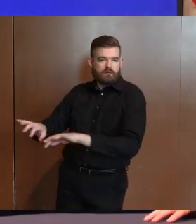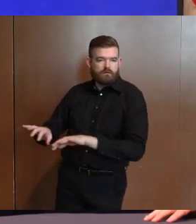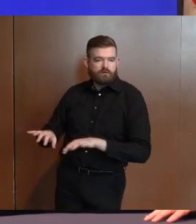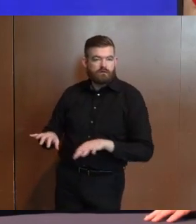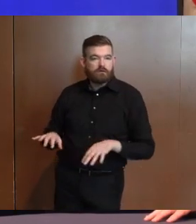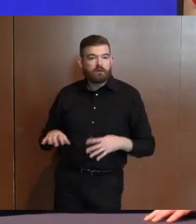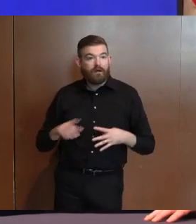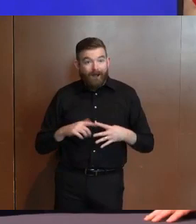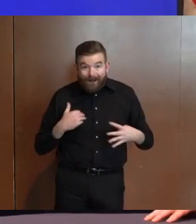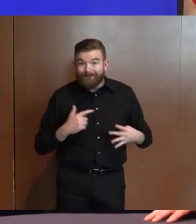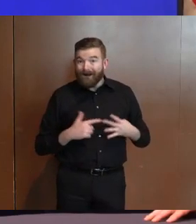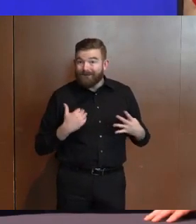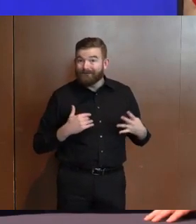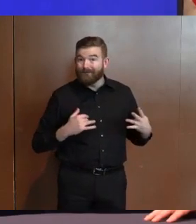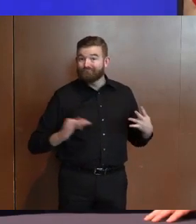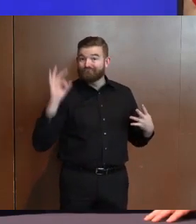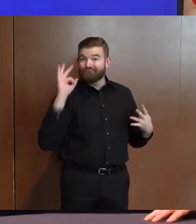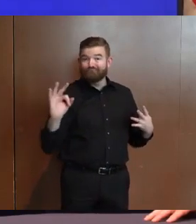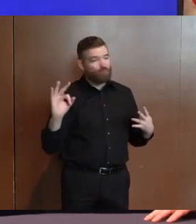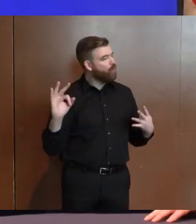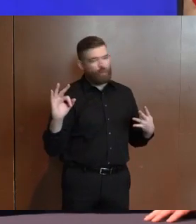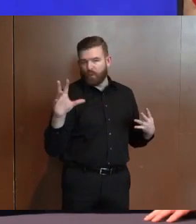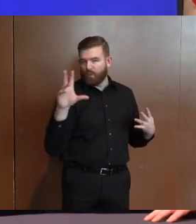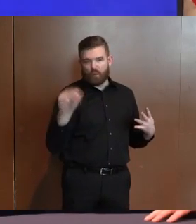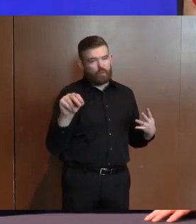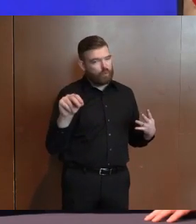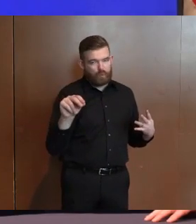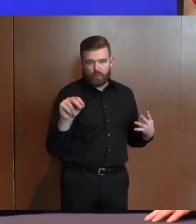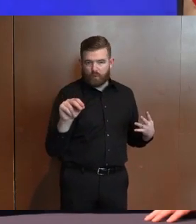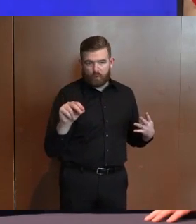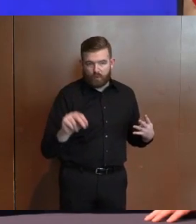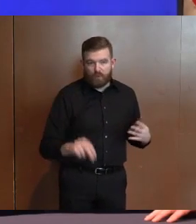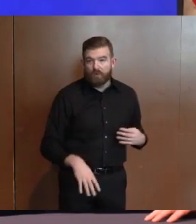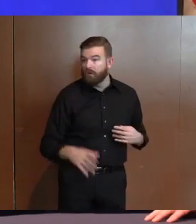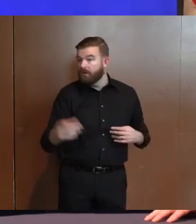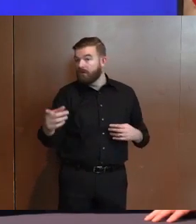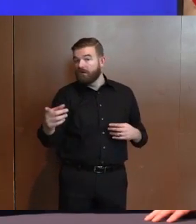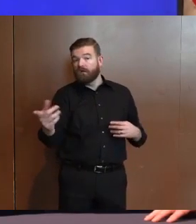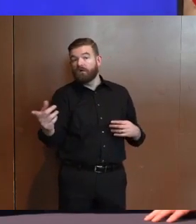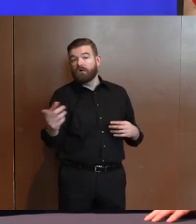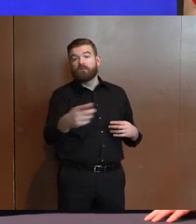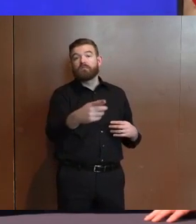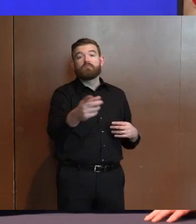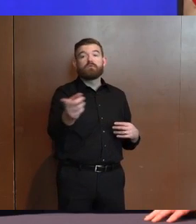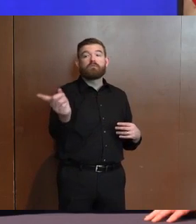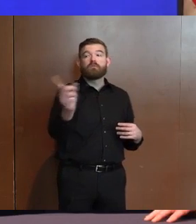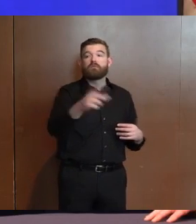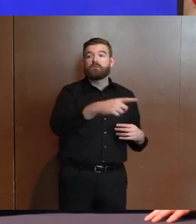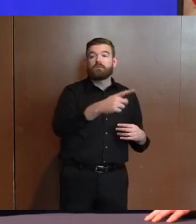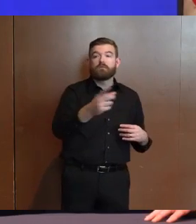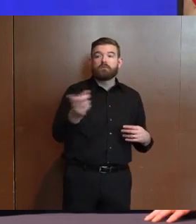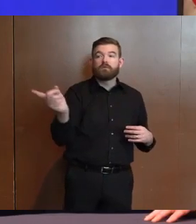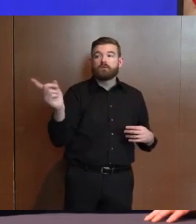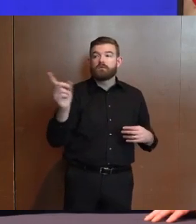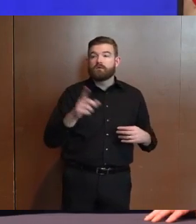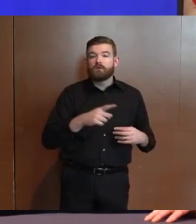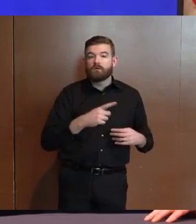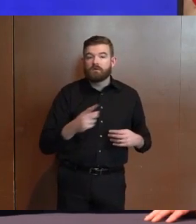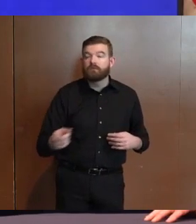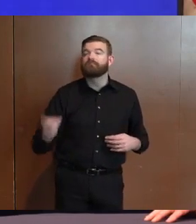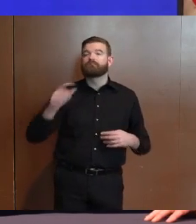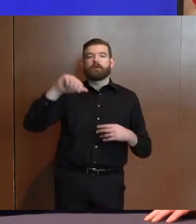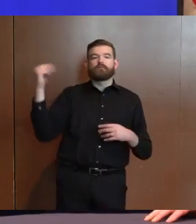be. Elise, you good otherwise? Okay. Dave, anything? You're good? Back? You good? Real quick? We're coming around. Matt's coming around. Governor,